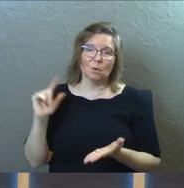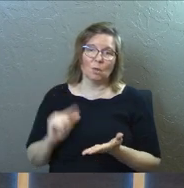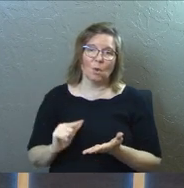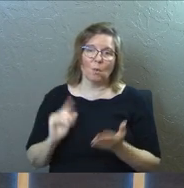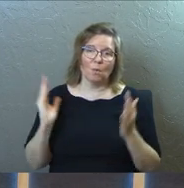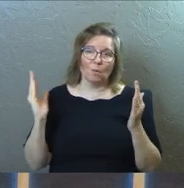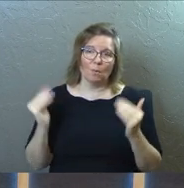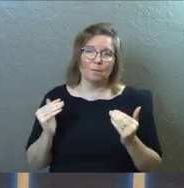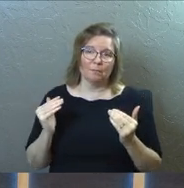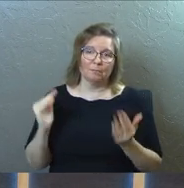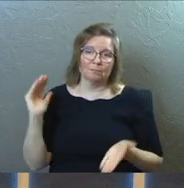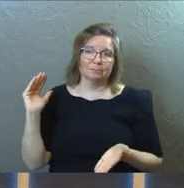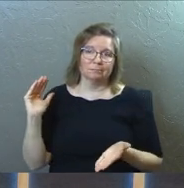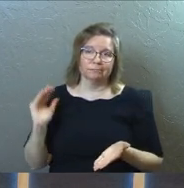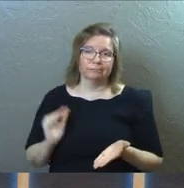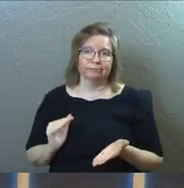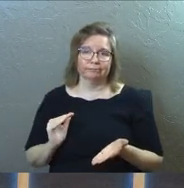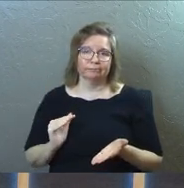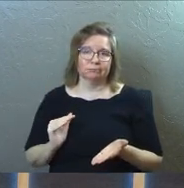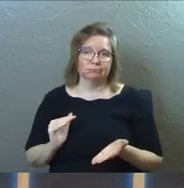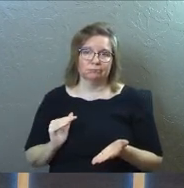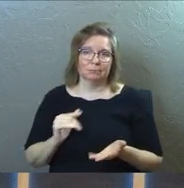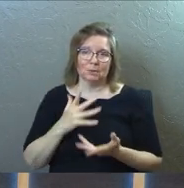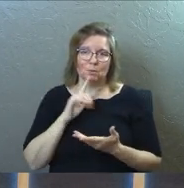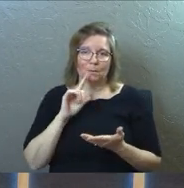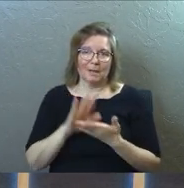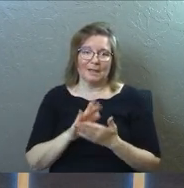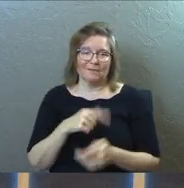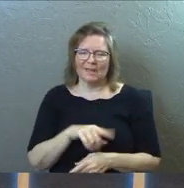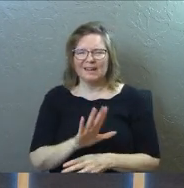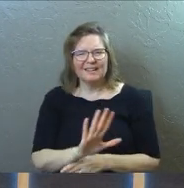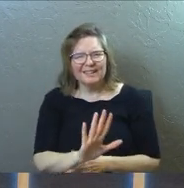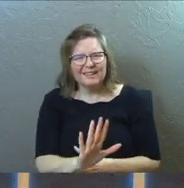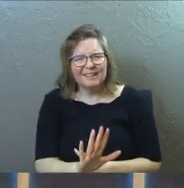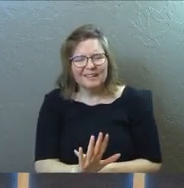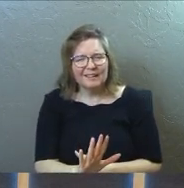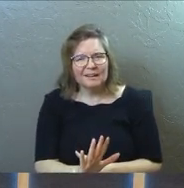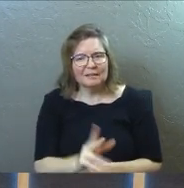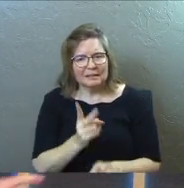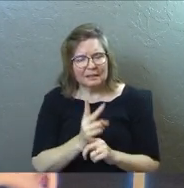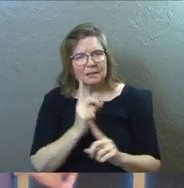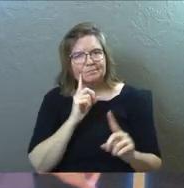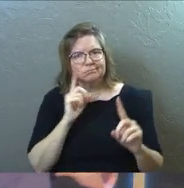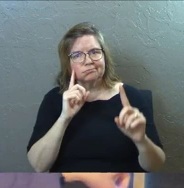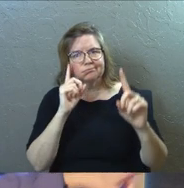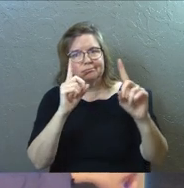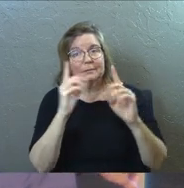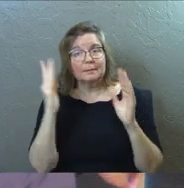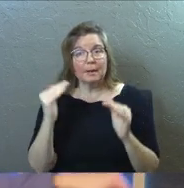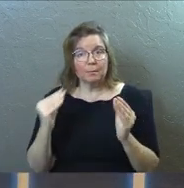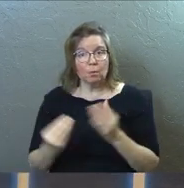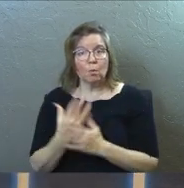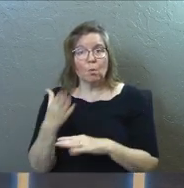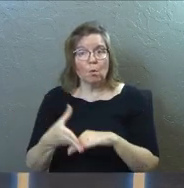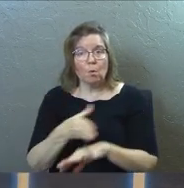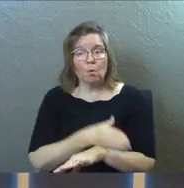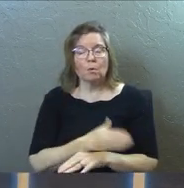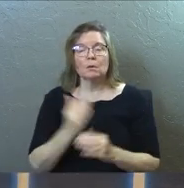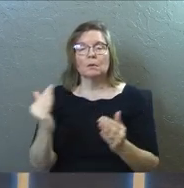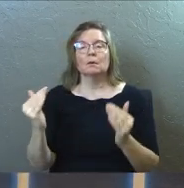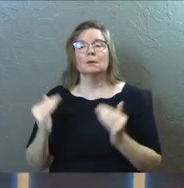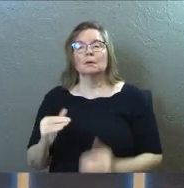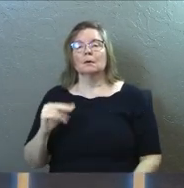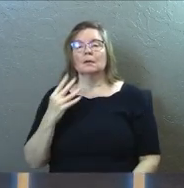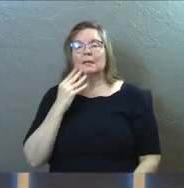your hope, lower your belief in them. Don't do that. Expect them to grow. And then Hebrews